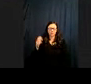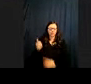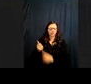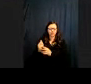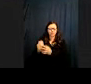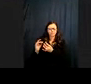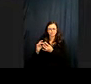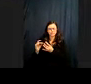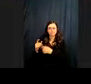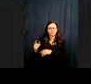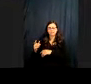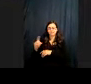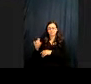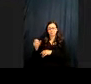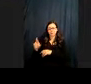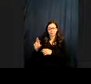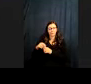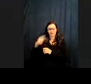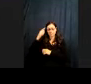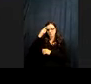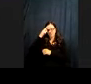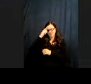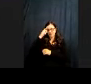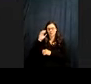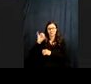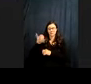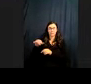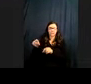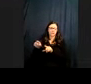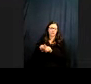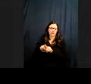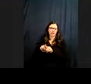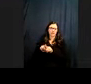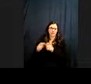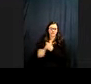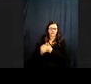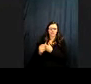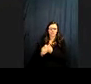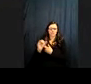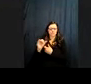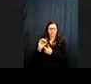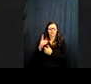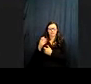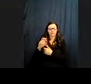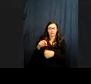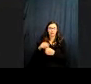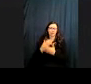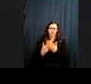that a dagger in the mind is as dangerous as a dagger in the hand.